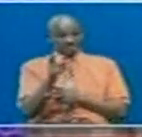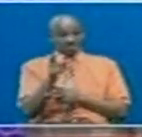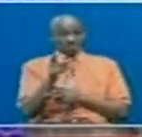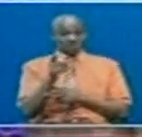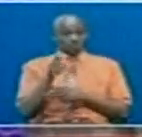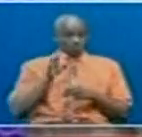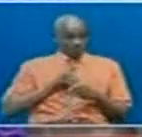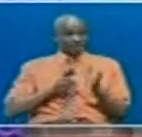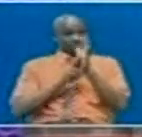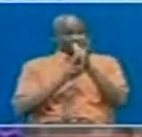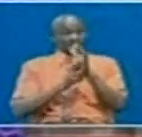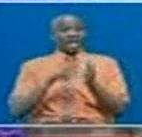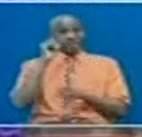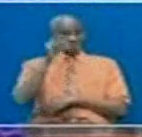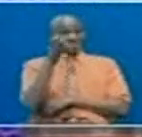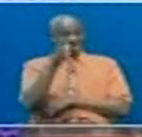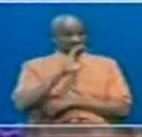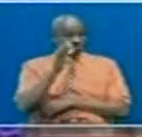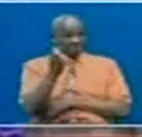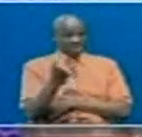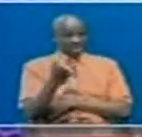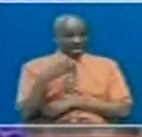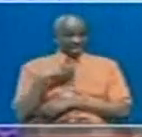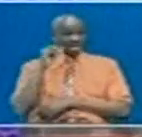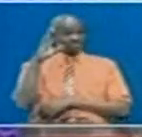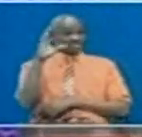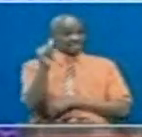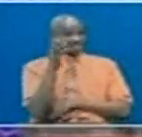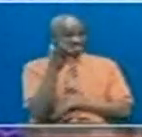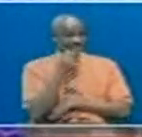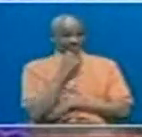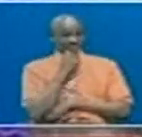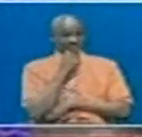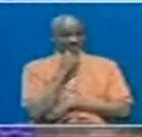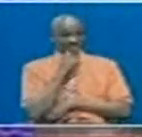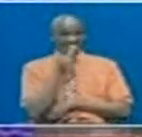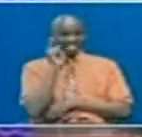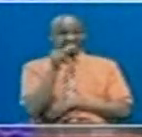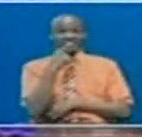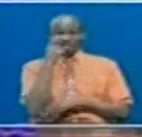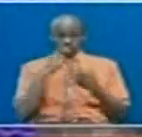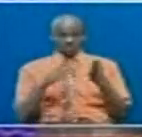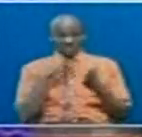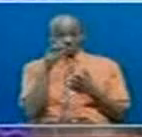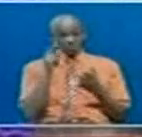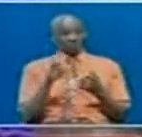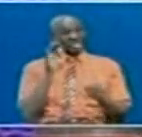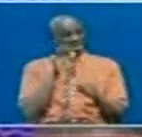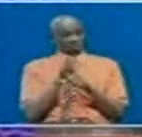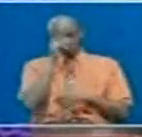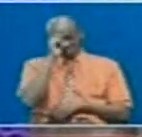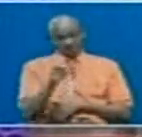representative, the members of parliament of that county, and even the MCAs. It is alleged, and I say that with a lot of